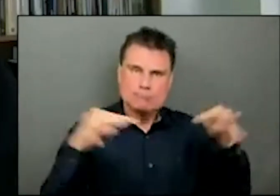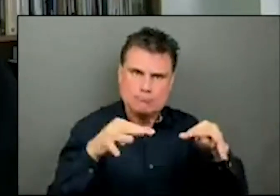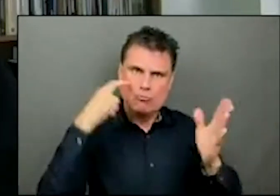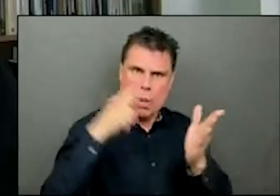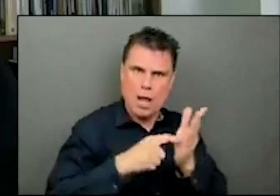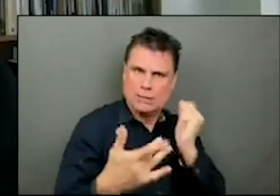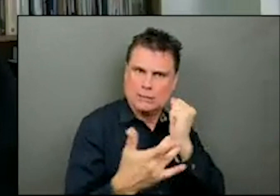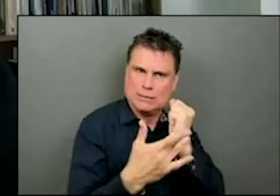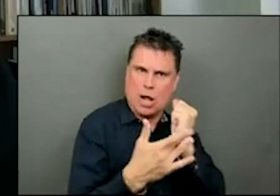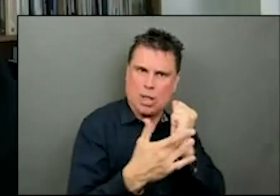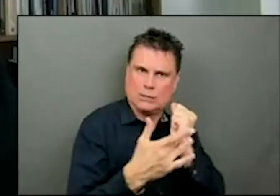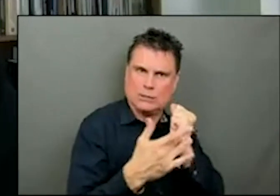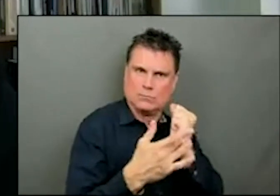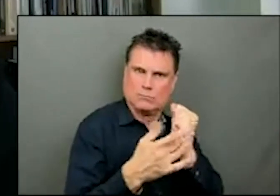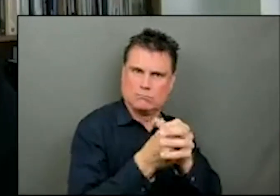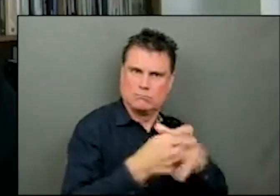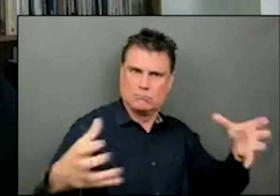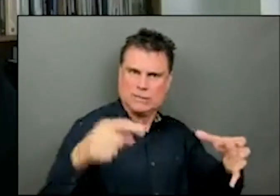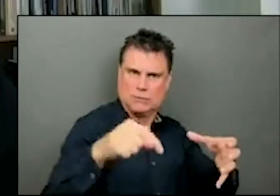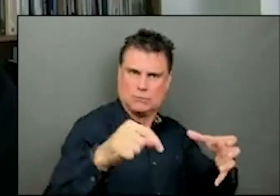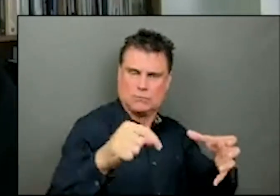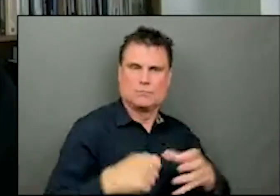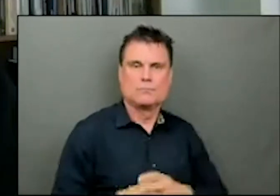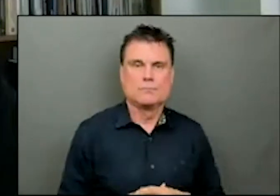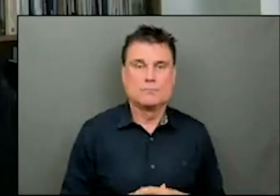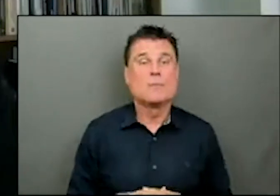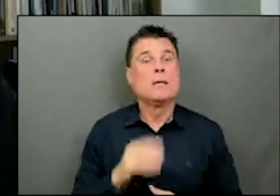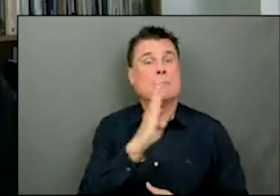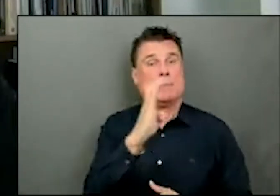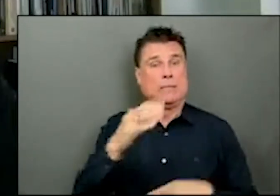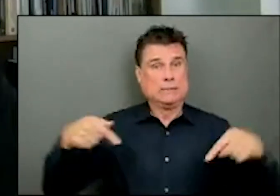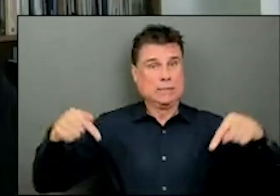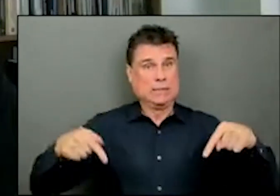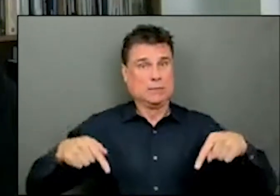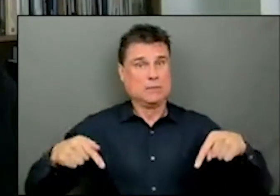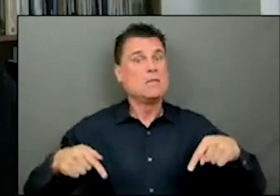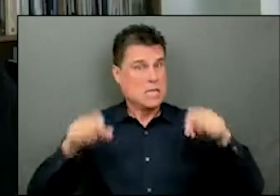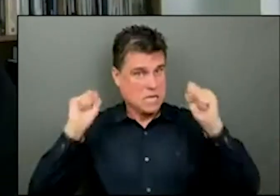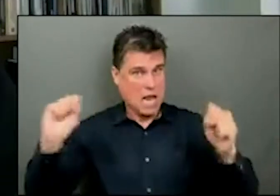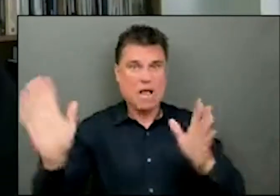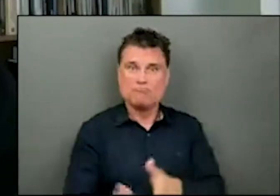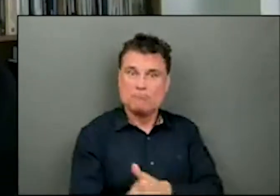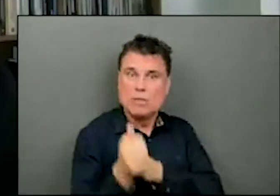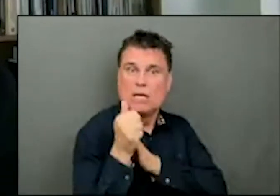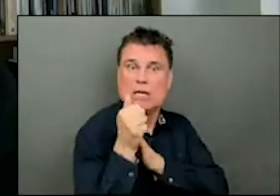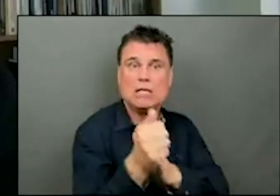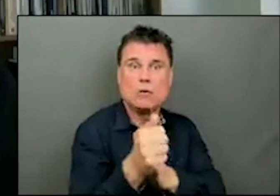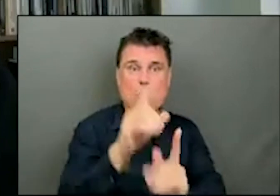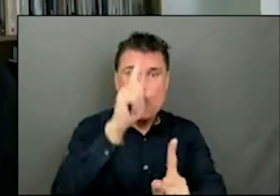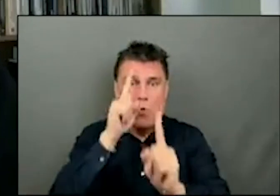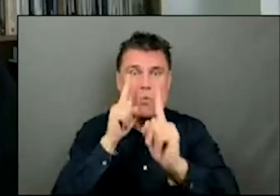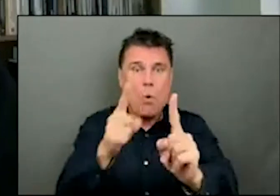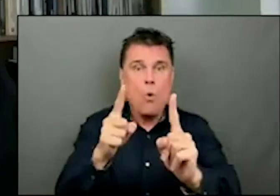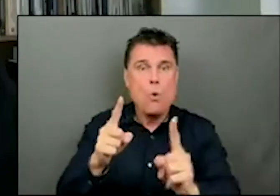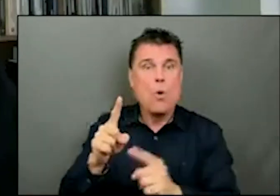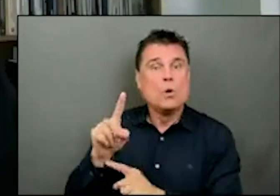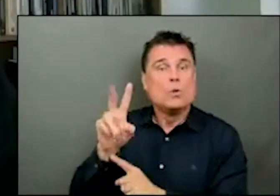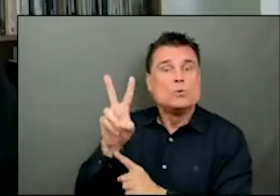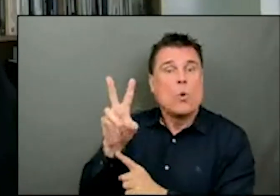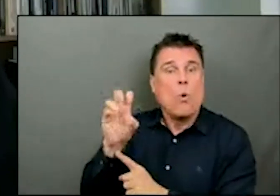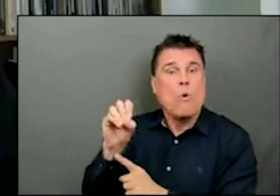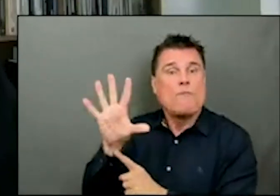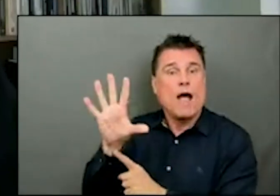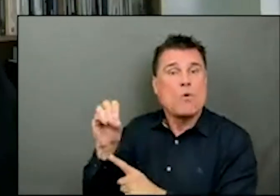help transform the global economy to become carbon-free by 2050, as many aspire. We